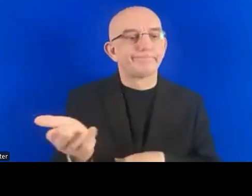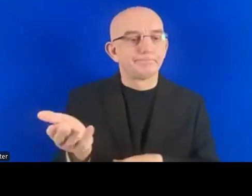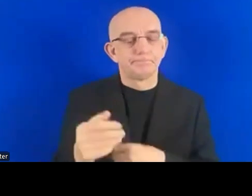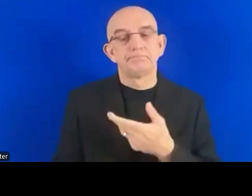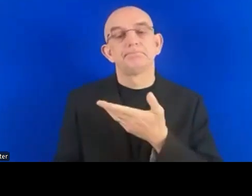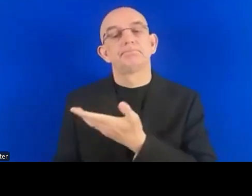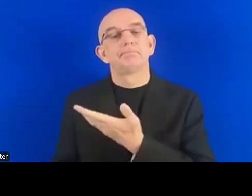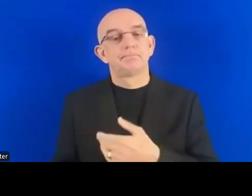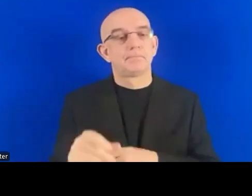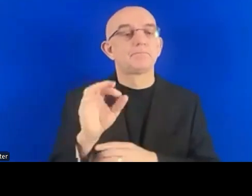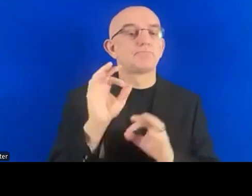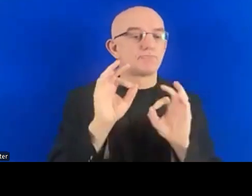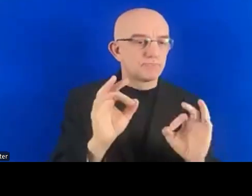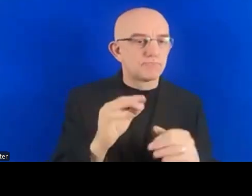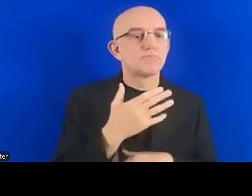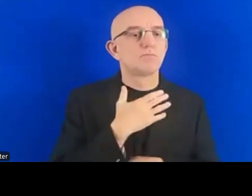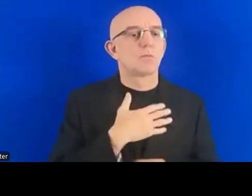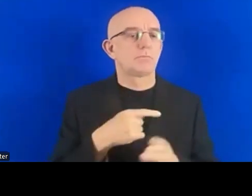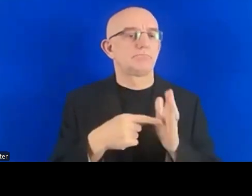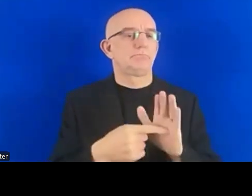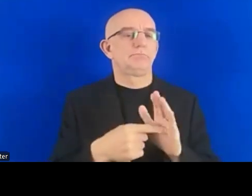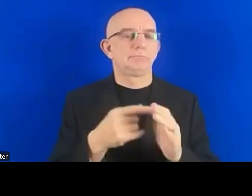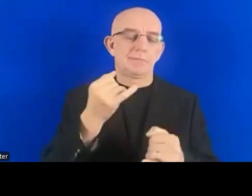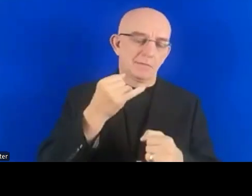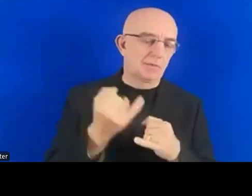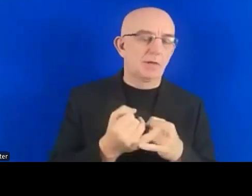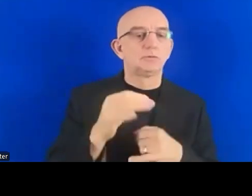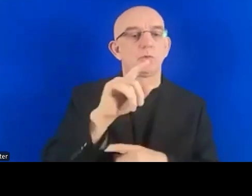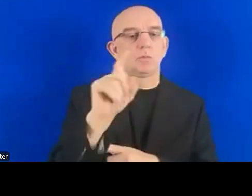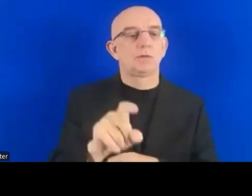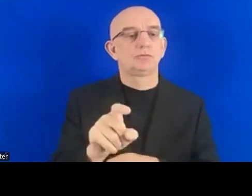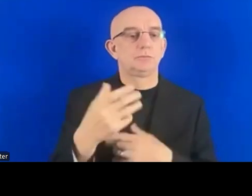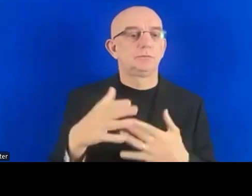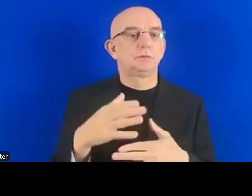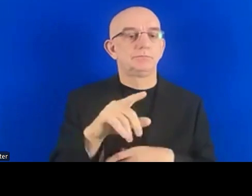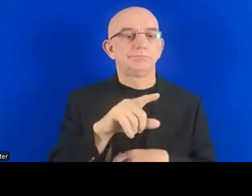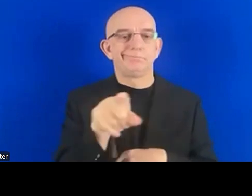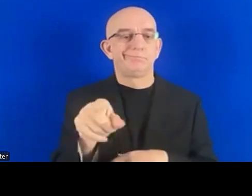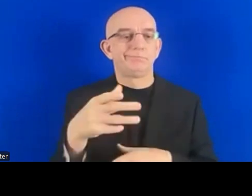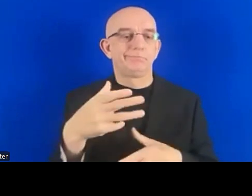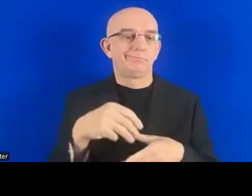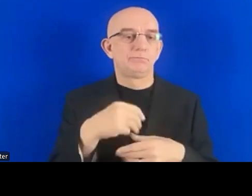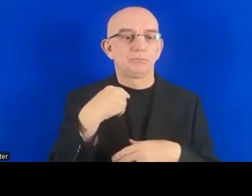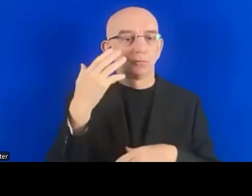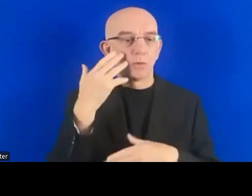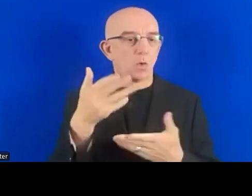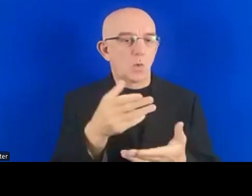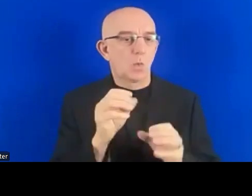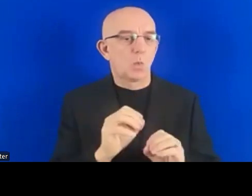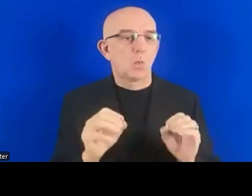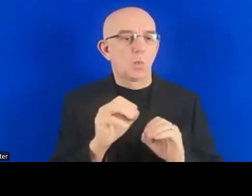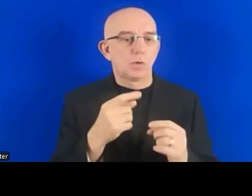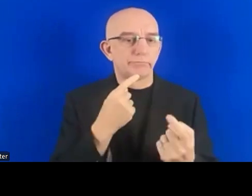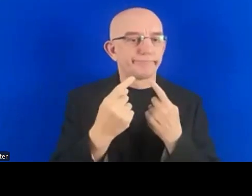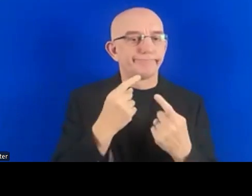on this, and I thought Yumna might be a good person to ask. The question is, my question